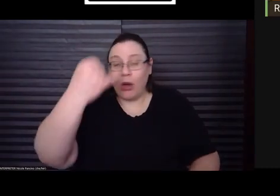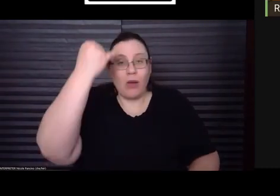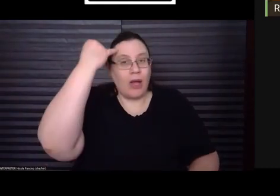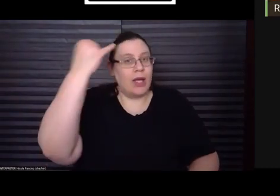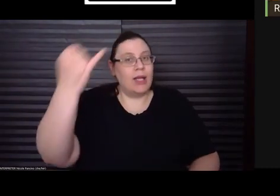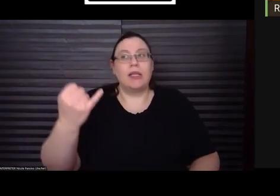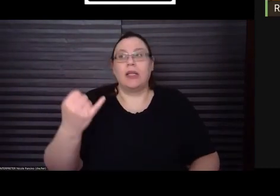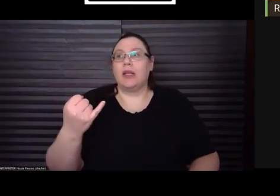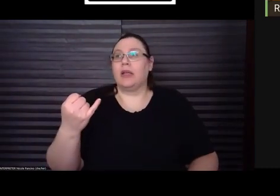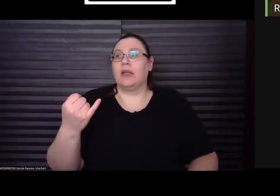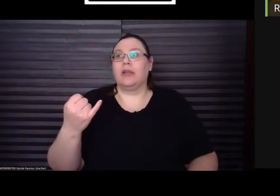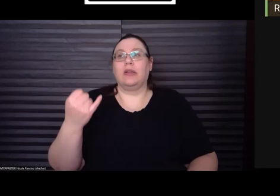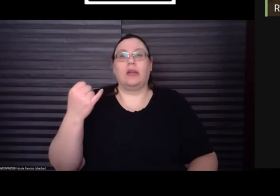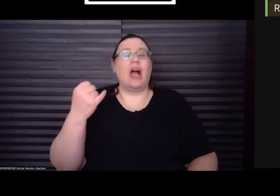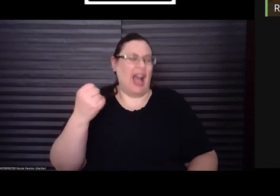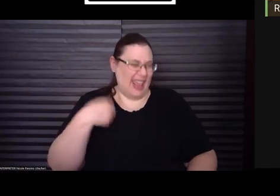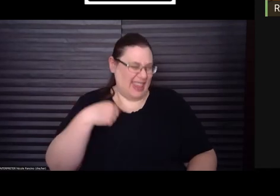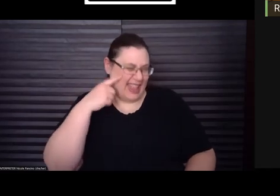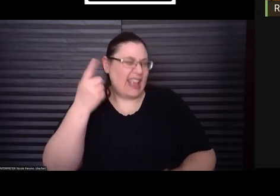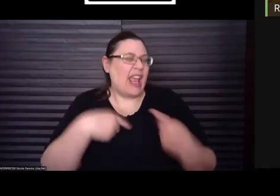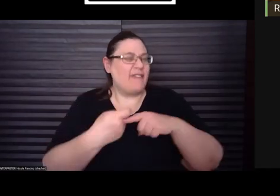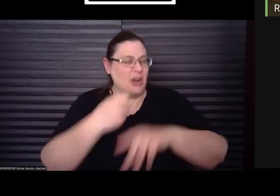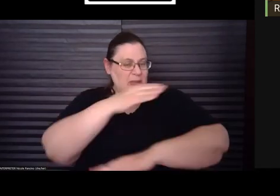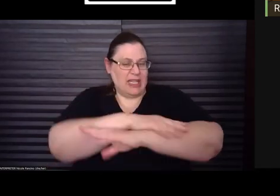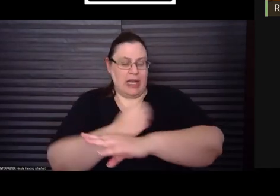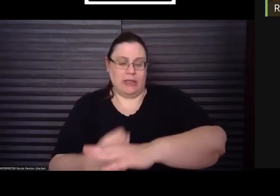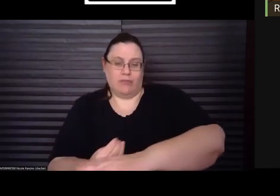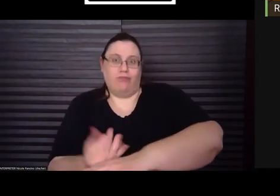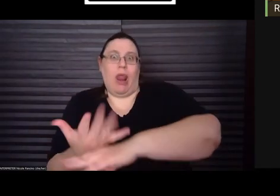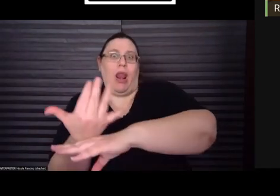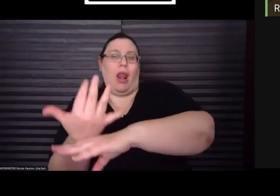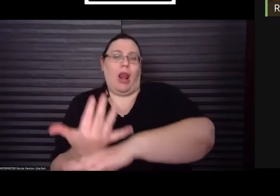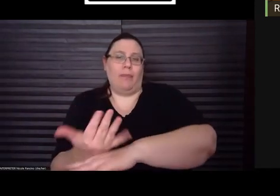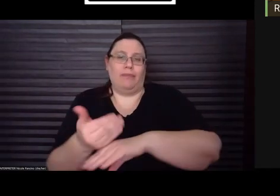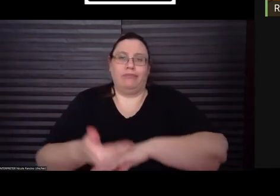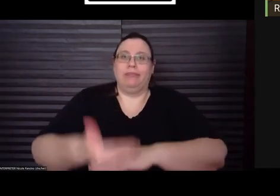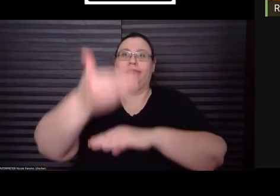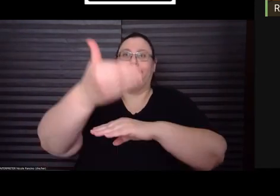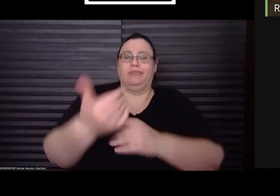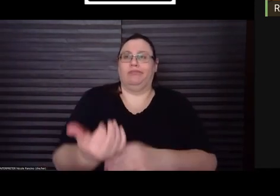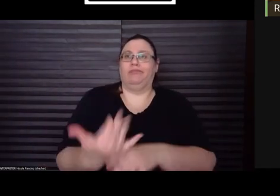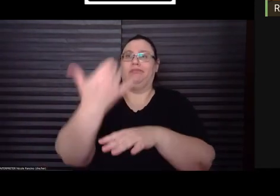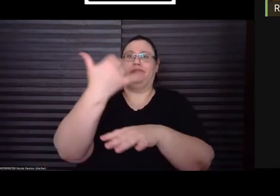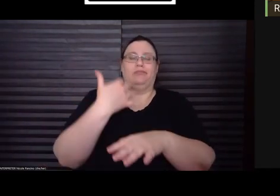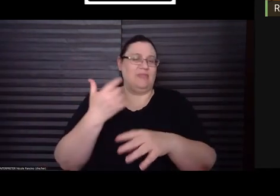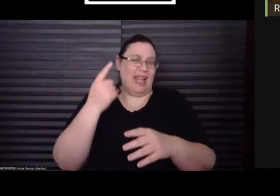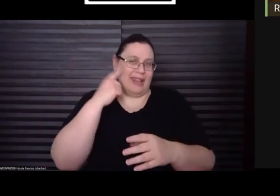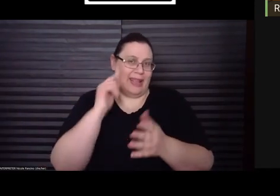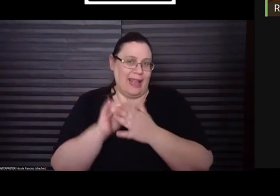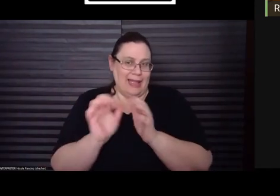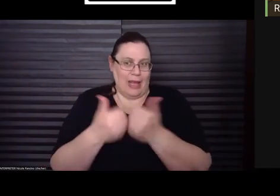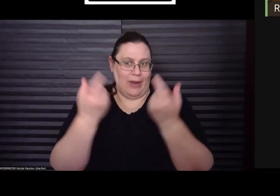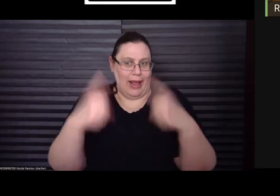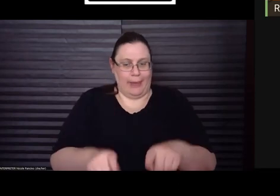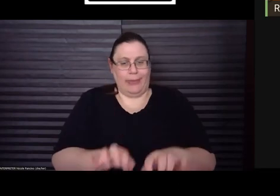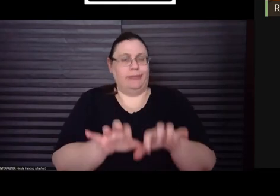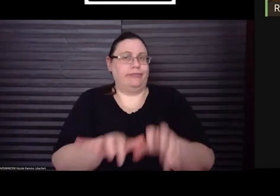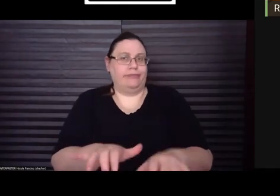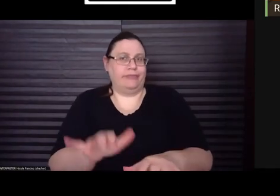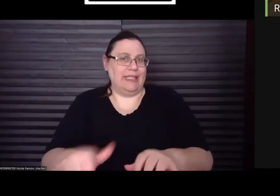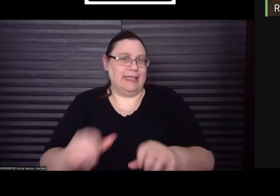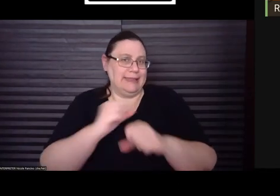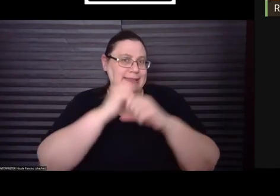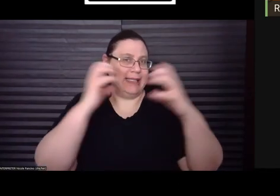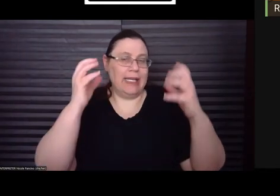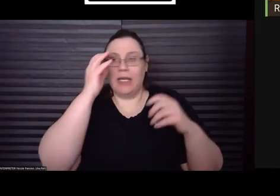It just, you know, it must have come from the desk. I think it came from the desk at Paragraph, you know, and somehow seeped up through my